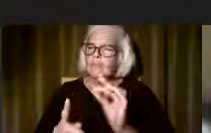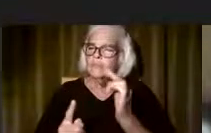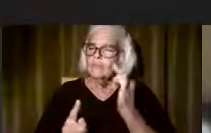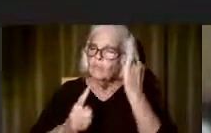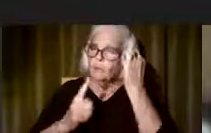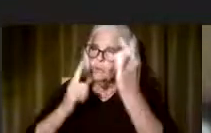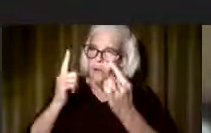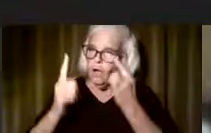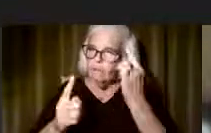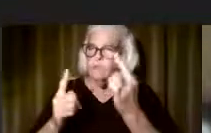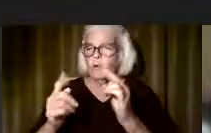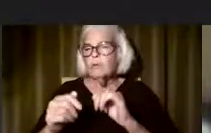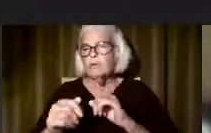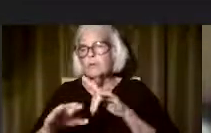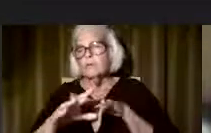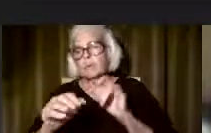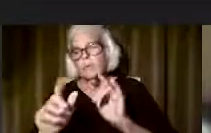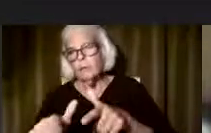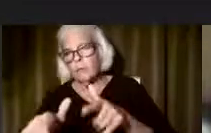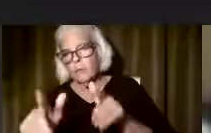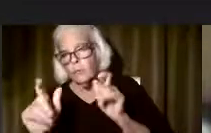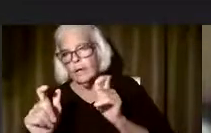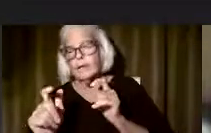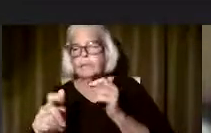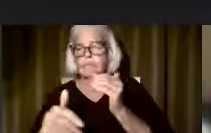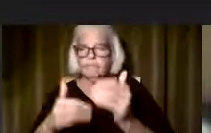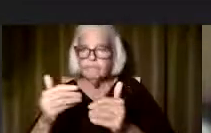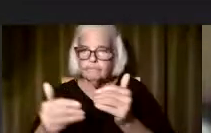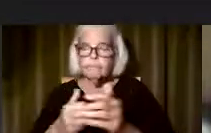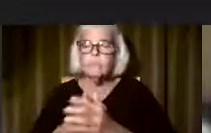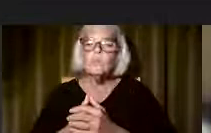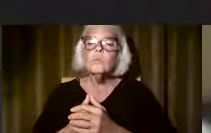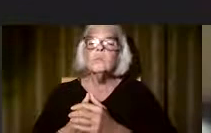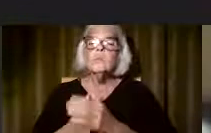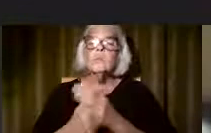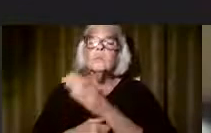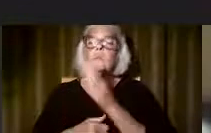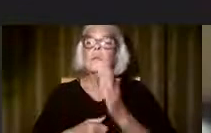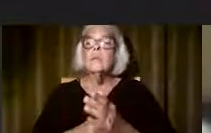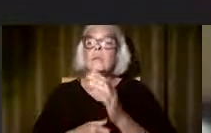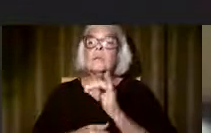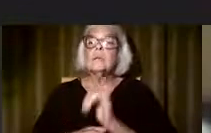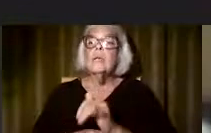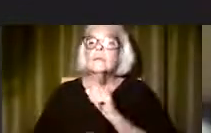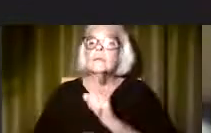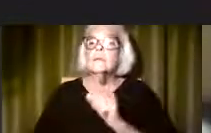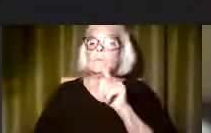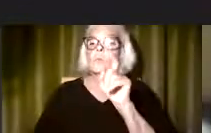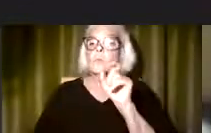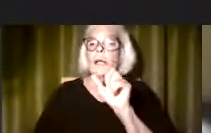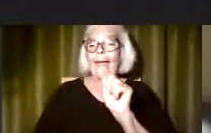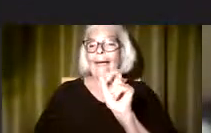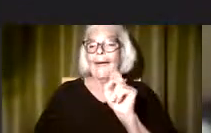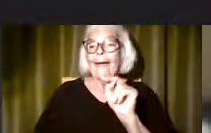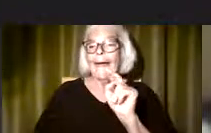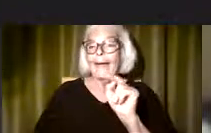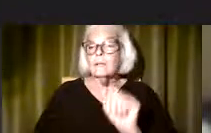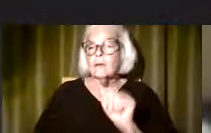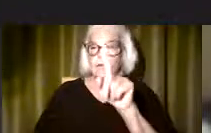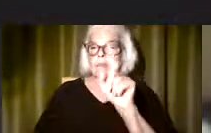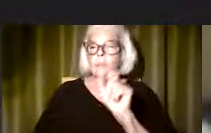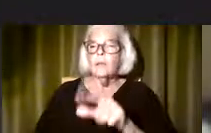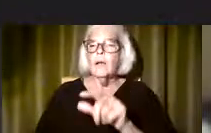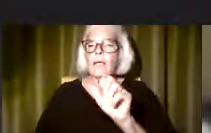Great, thank you. The next question is about the AIDC program. So confirming whether